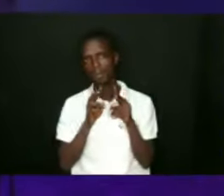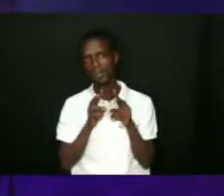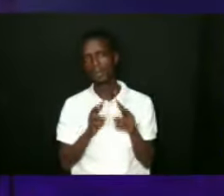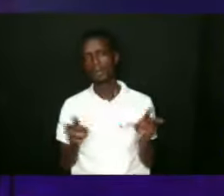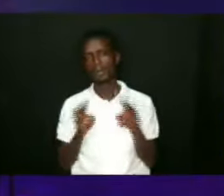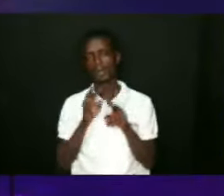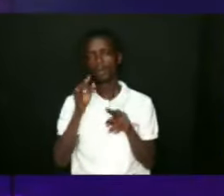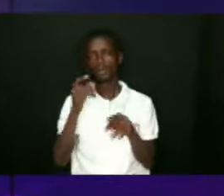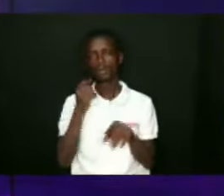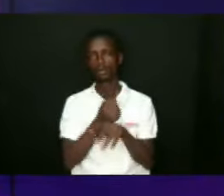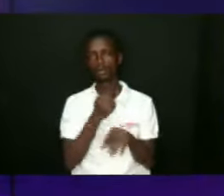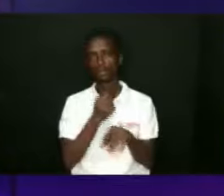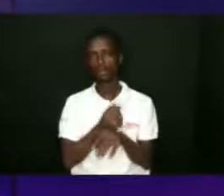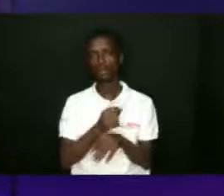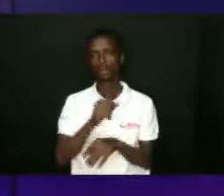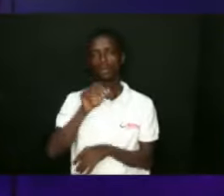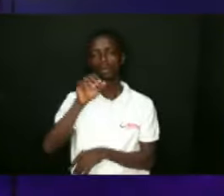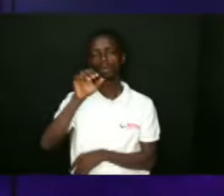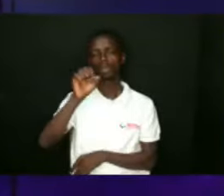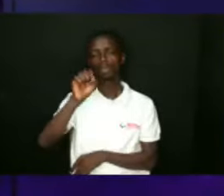and judgment.